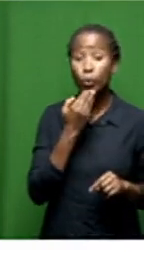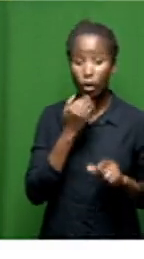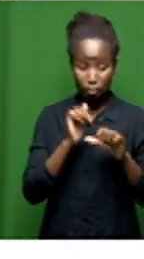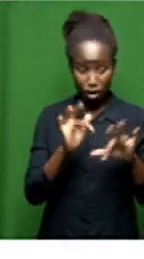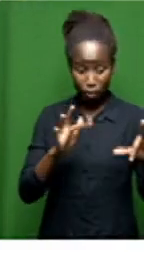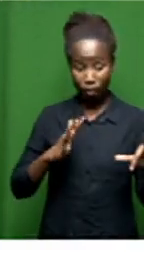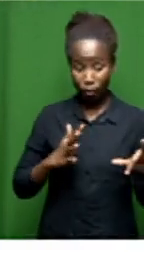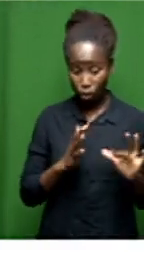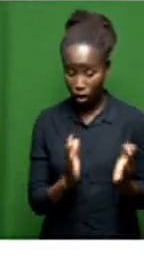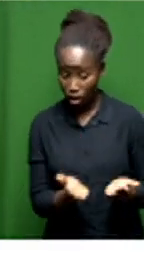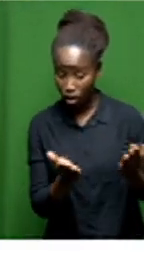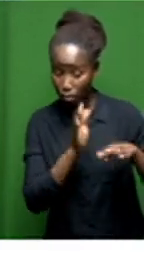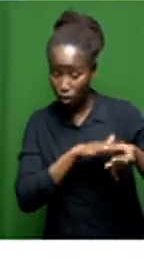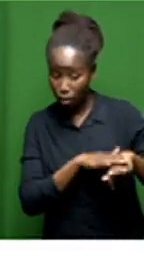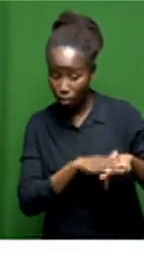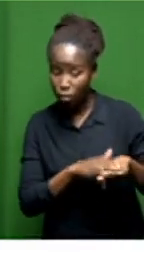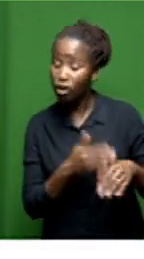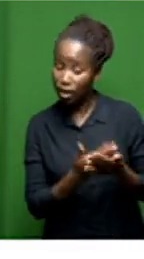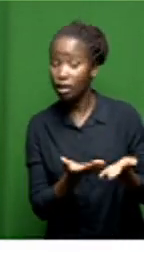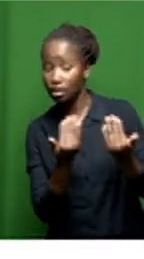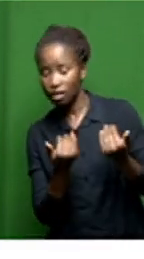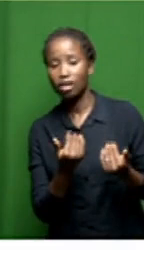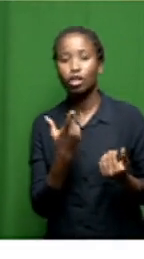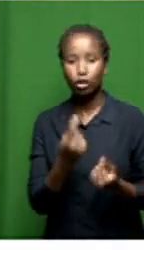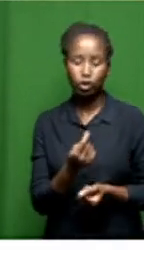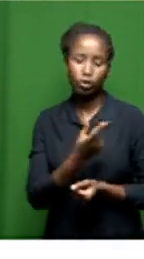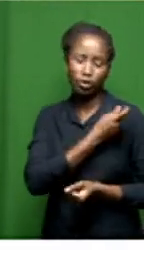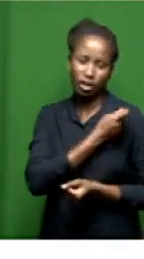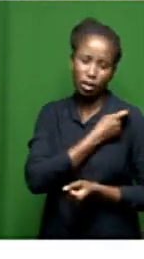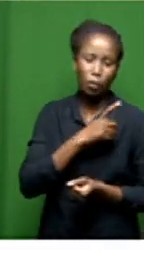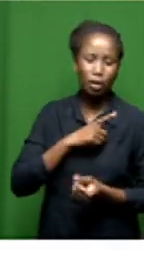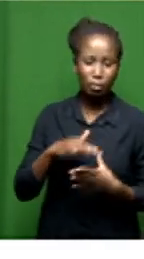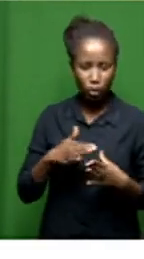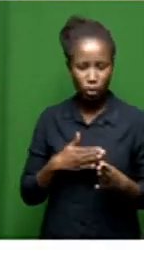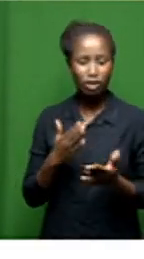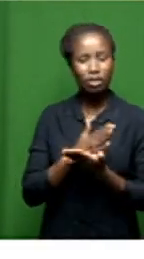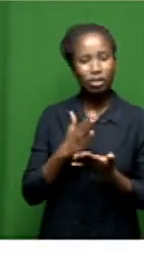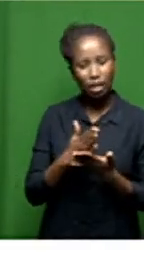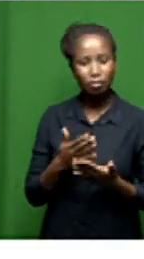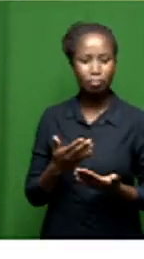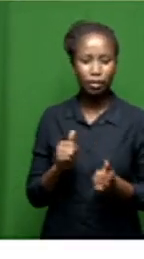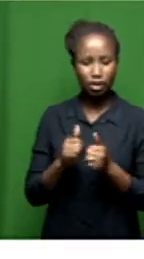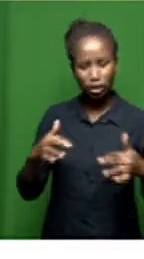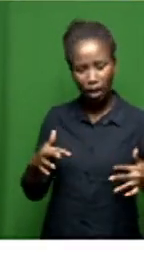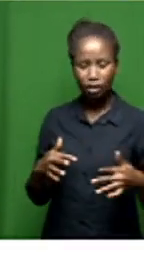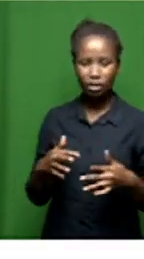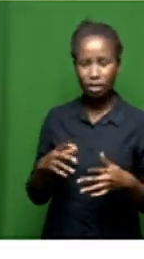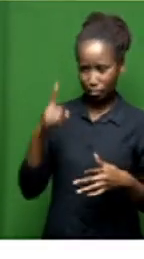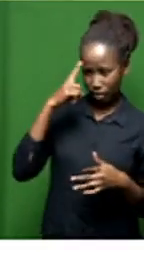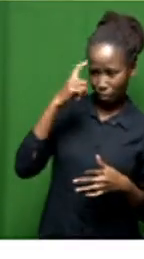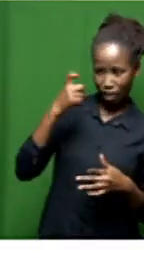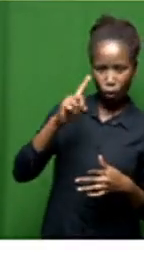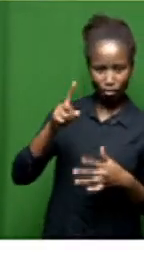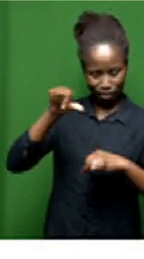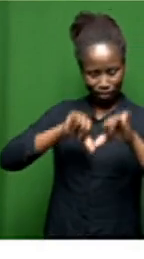and the strategy is to push that middle one-third now. Because the middle one-third has made their mind, they start believing in science. They are